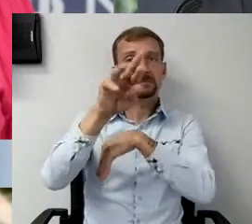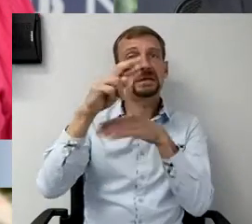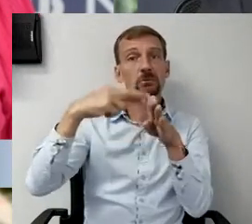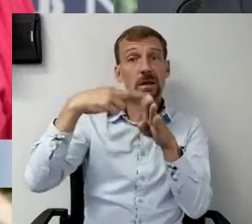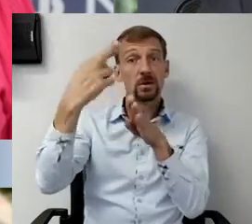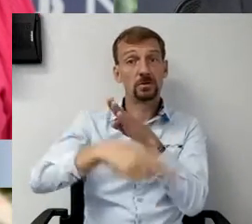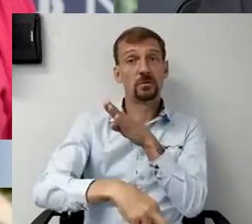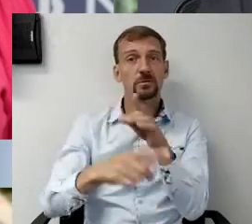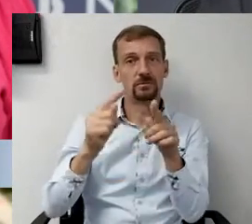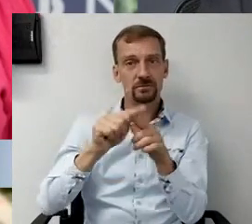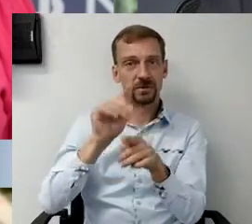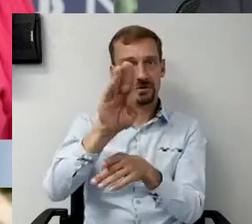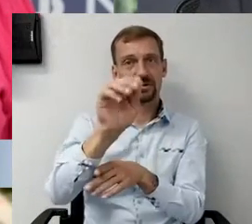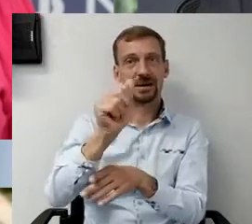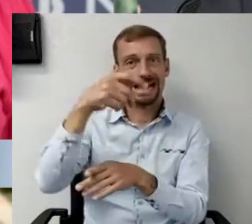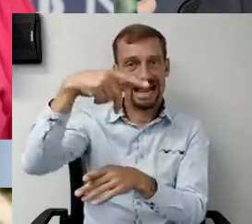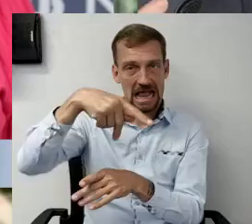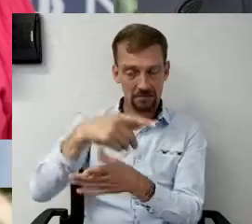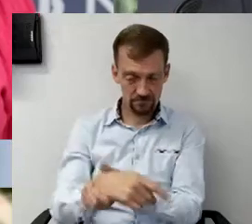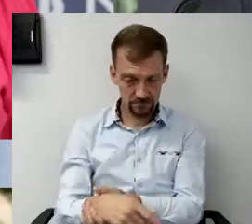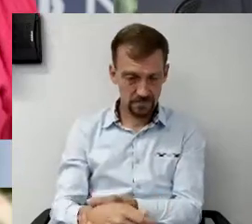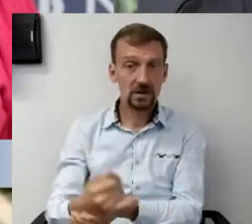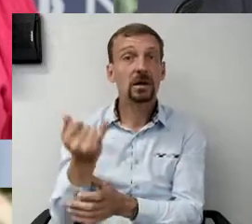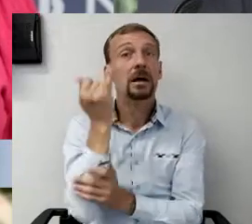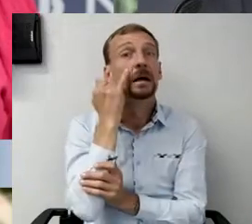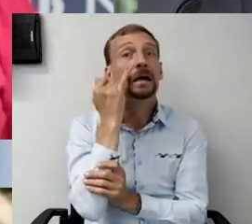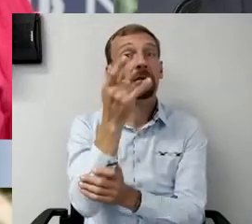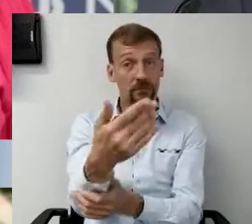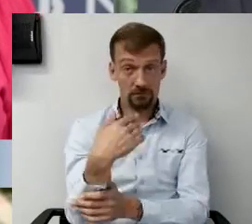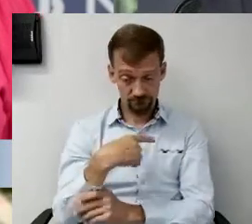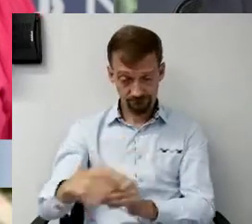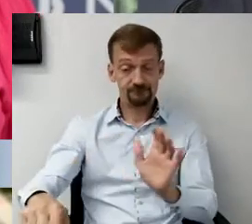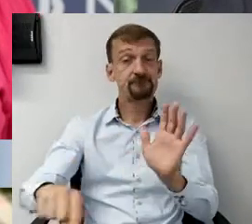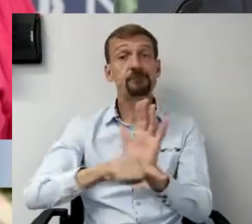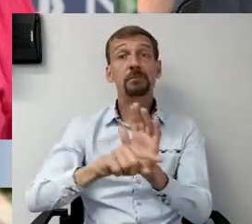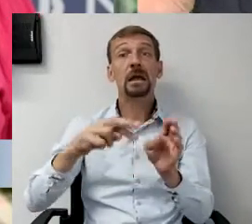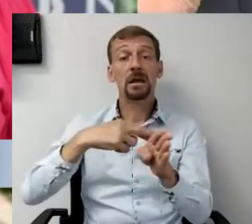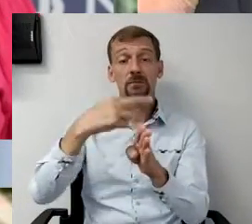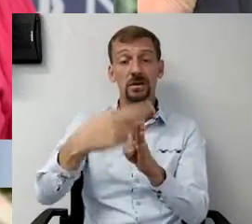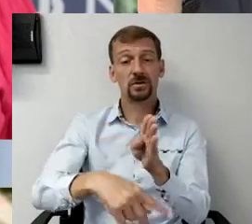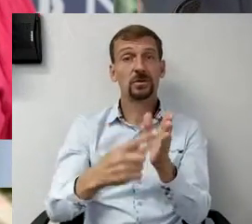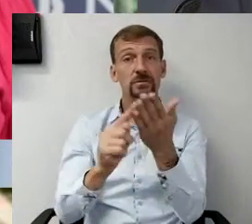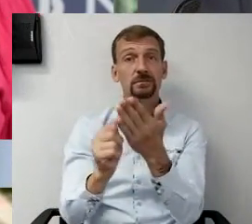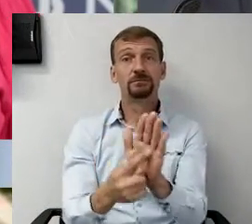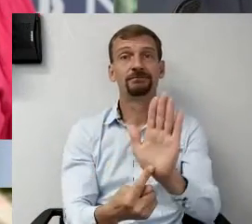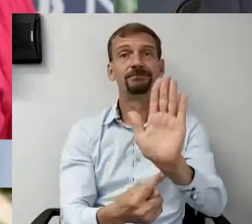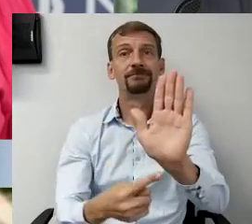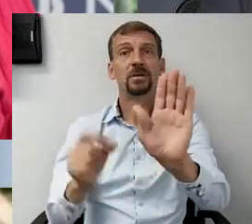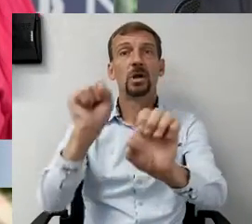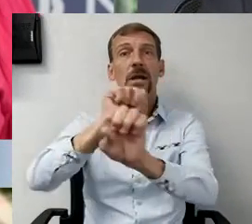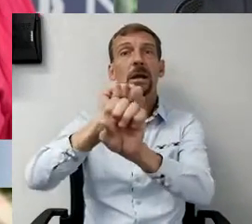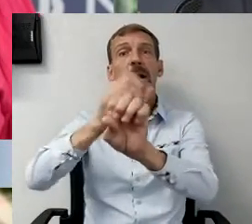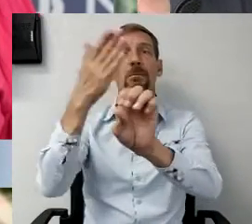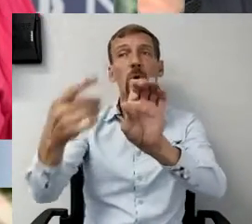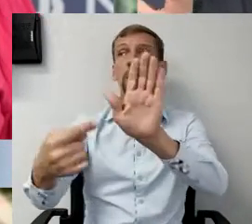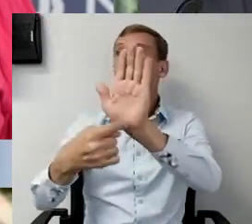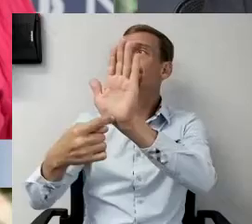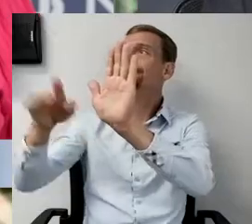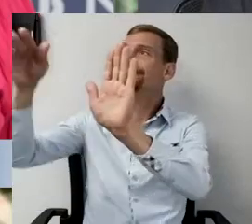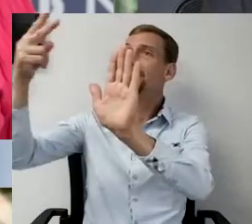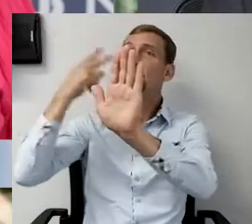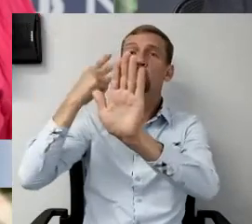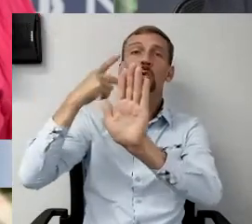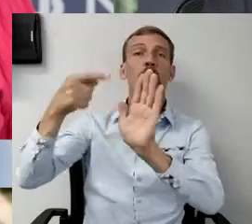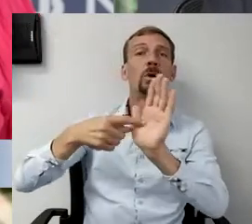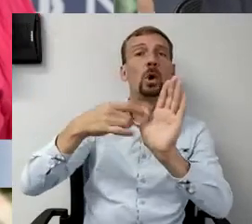to it, so that particularly if you have a negative result, that you can show it to your employer, or maybe show it at